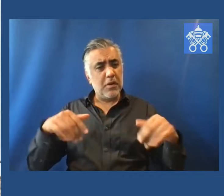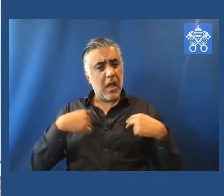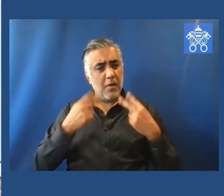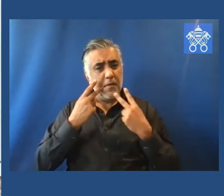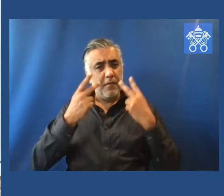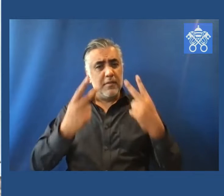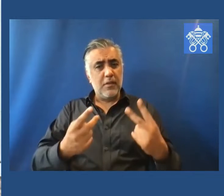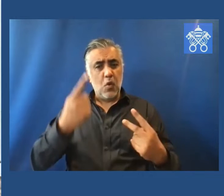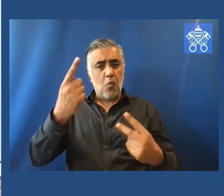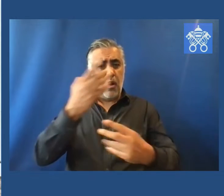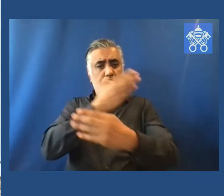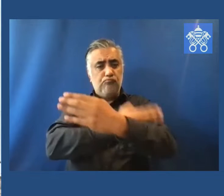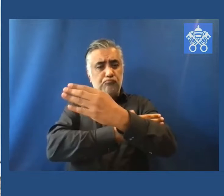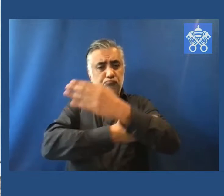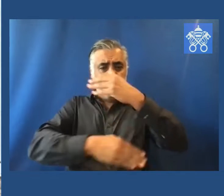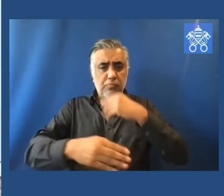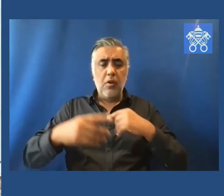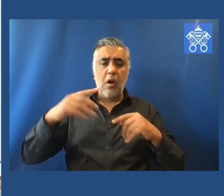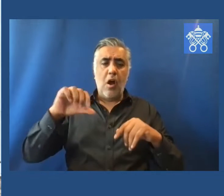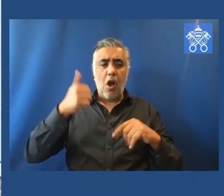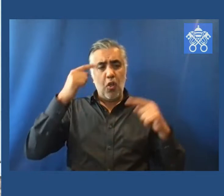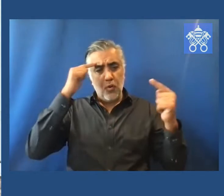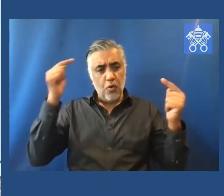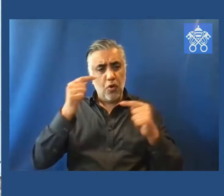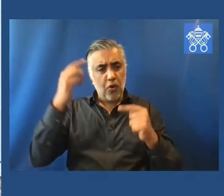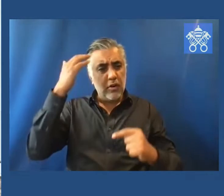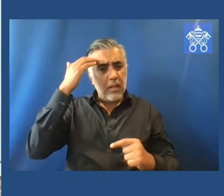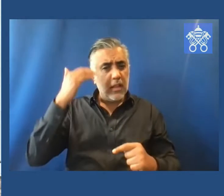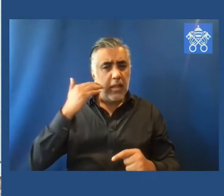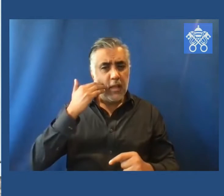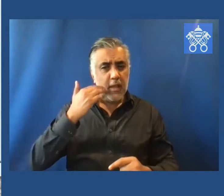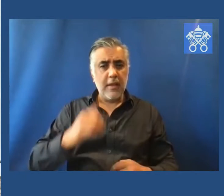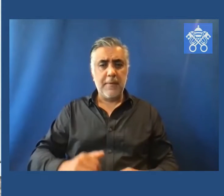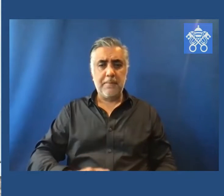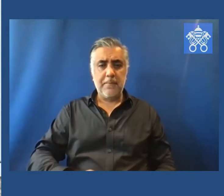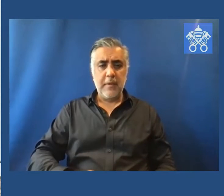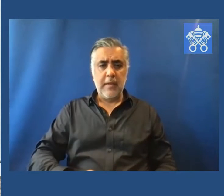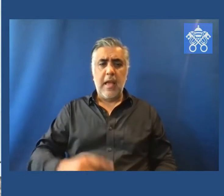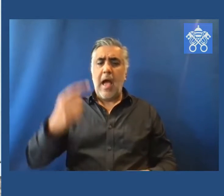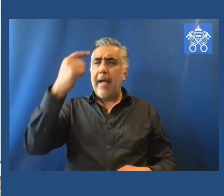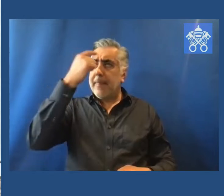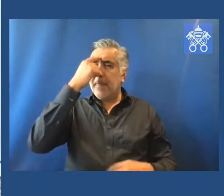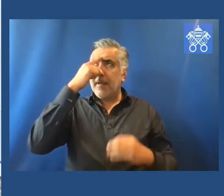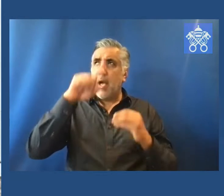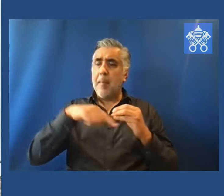war. Young, innocent children, one had an amputated arm, one with a wound to the head.